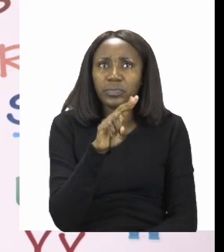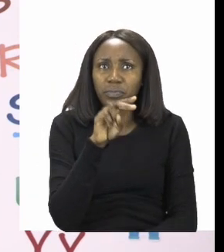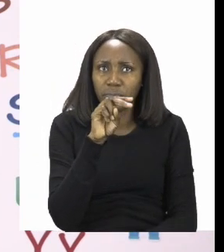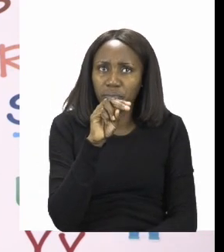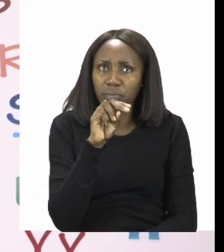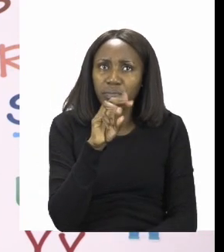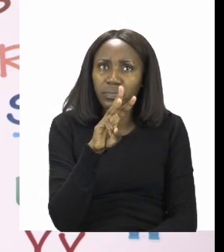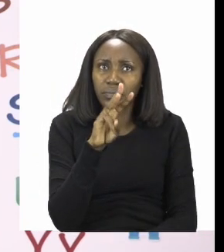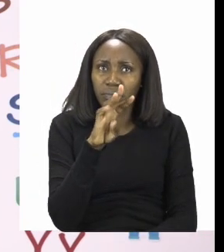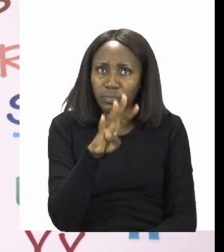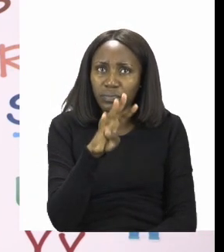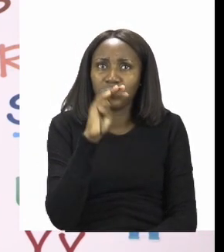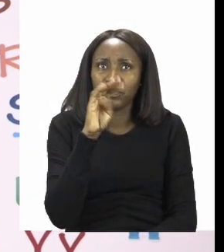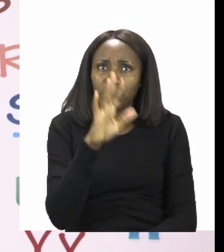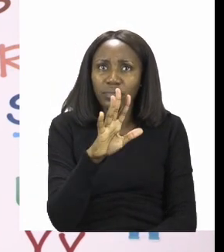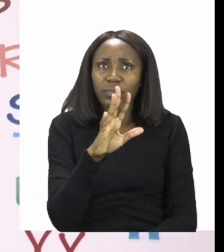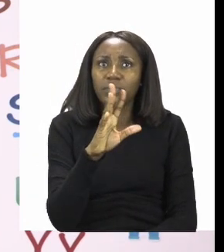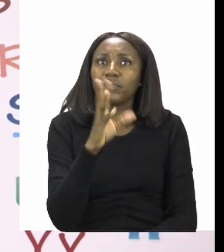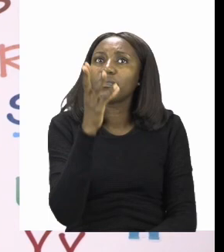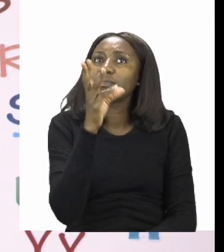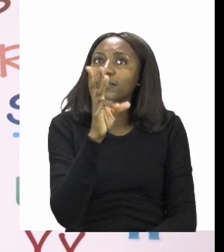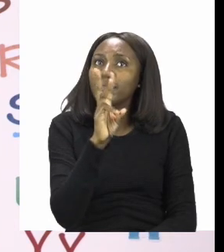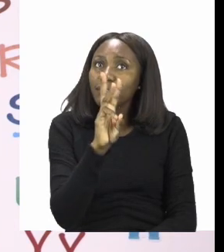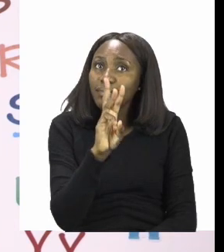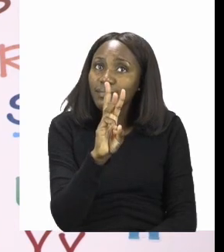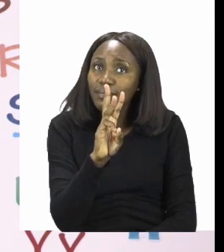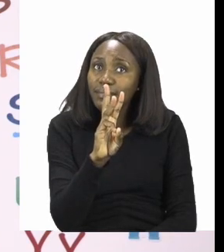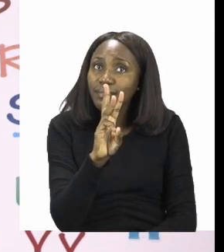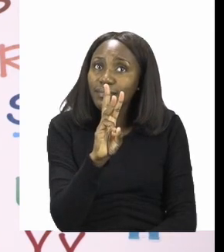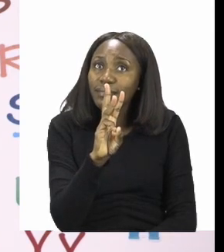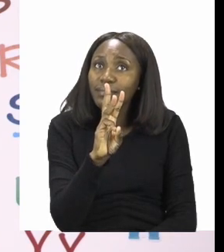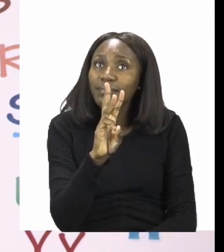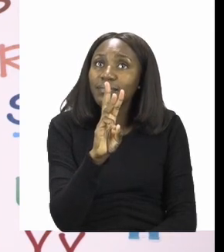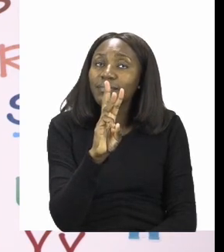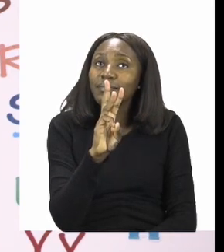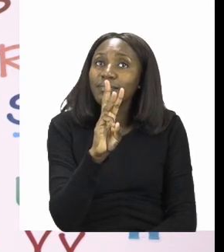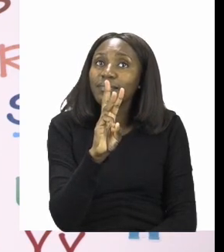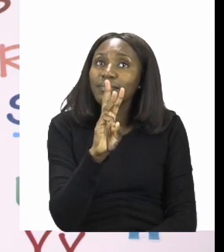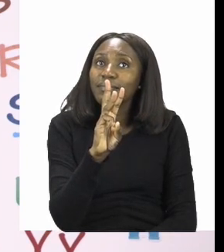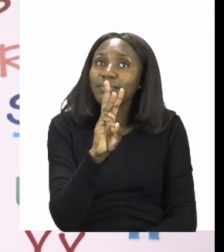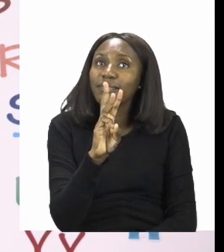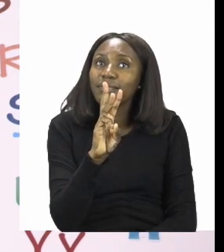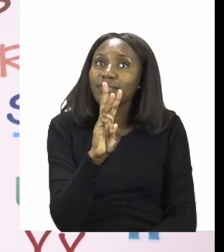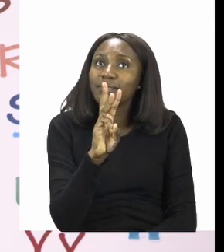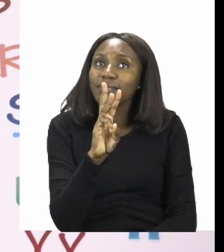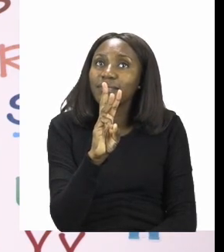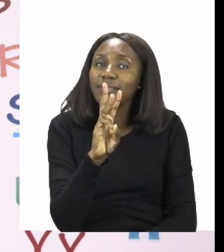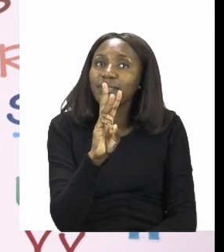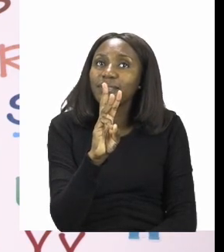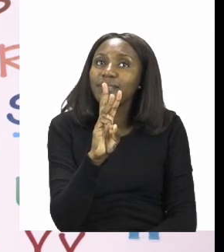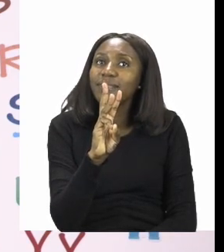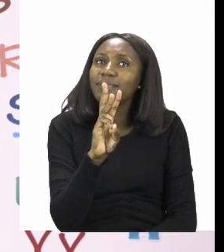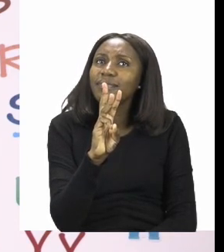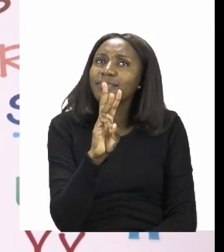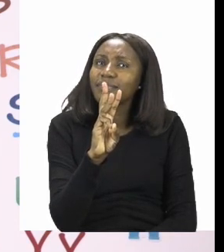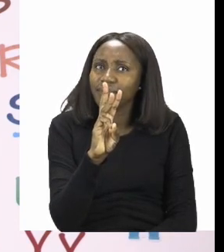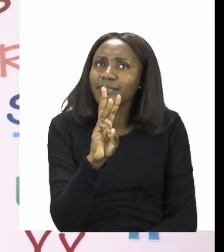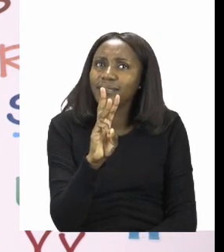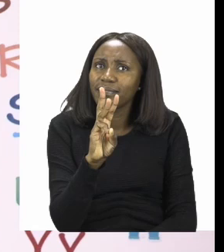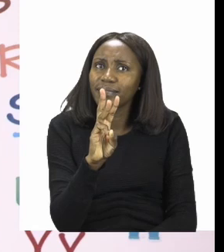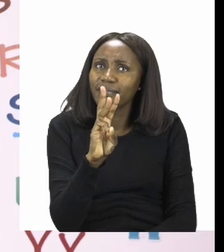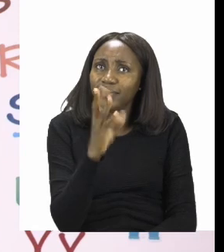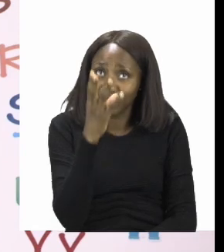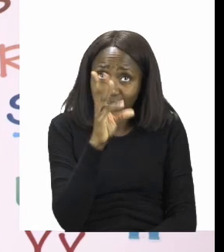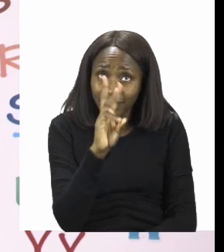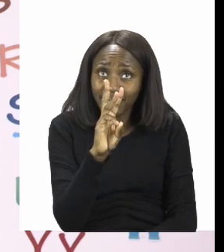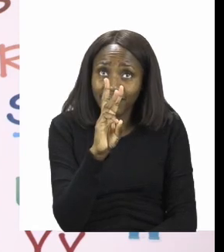3, 4, 5, 6. So this one can go this side. Now I have 6 counters and I